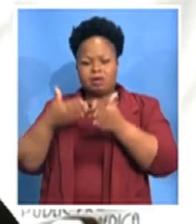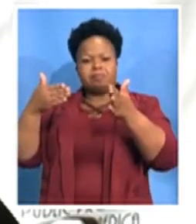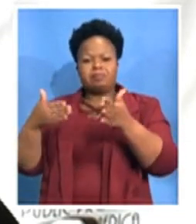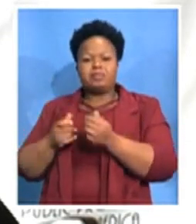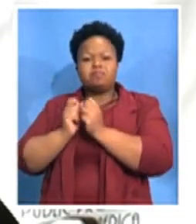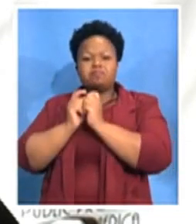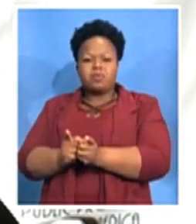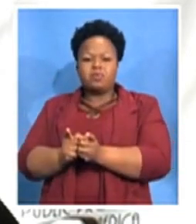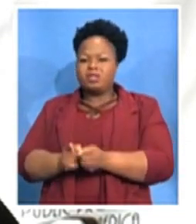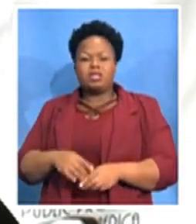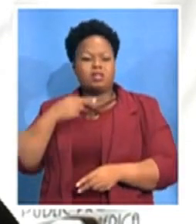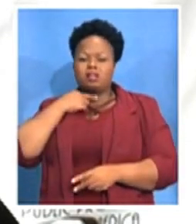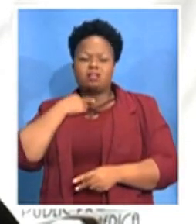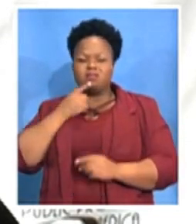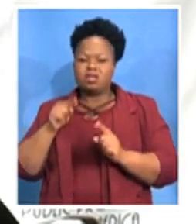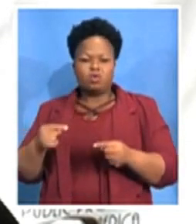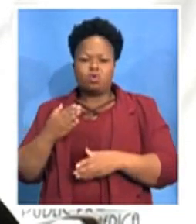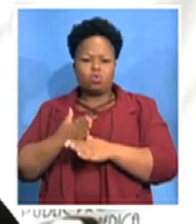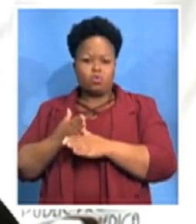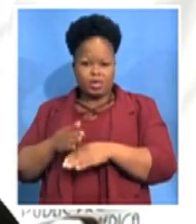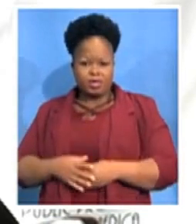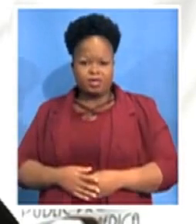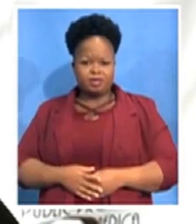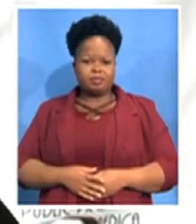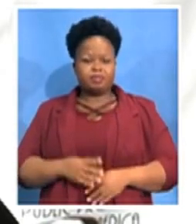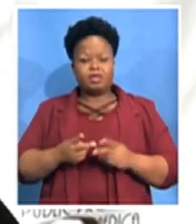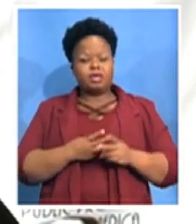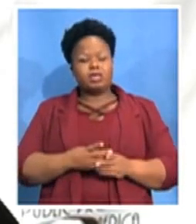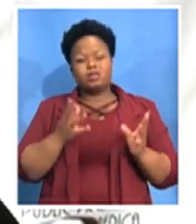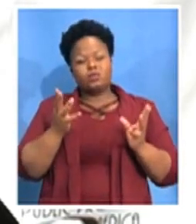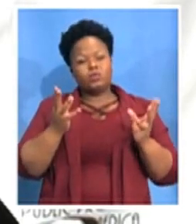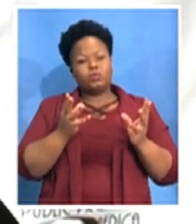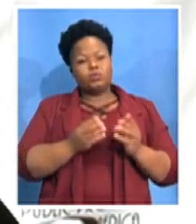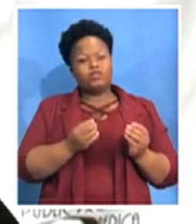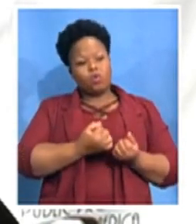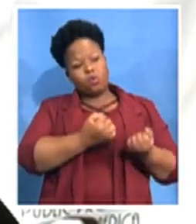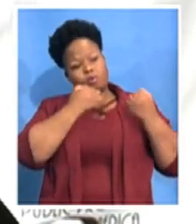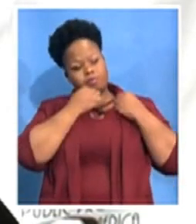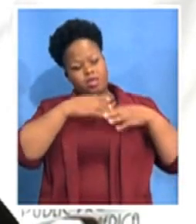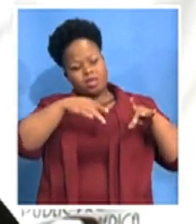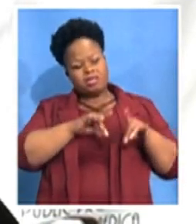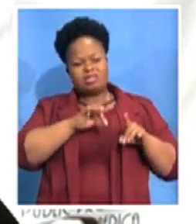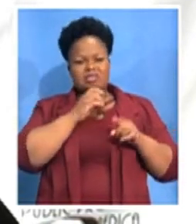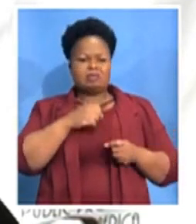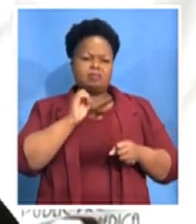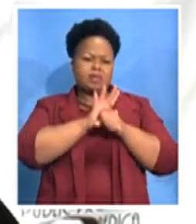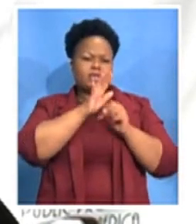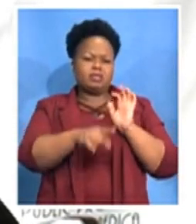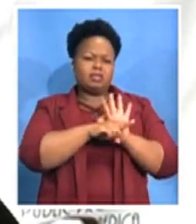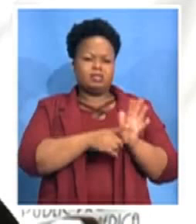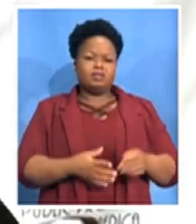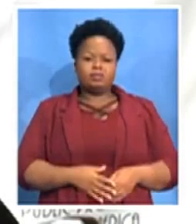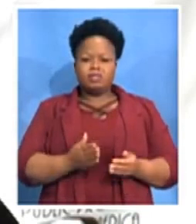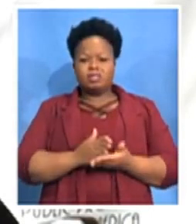Shortage of linen has serious impact on operations of hospitals. Patients being treated on beds with